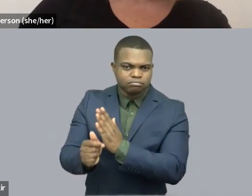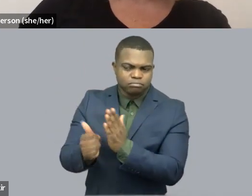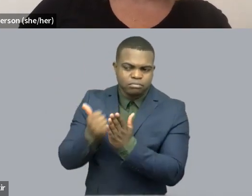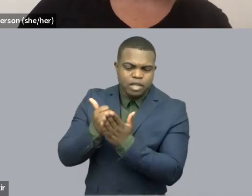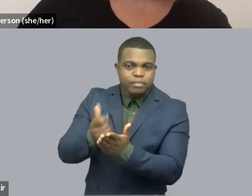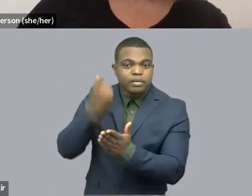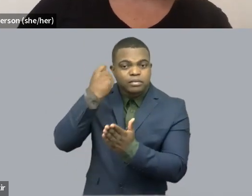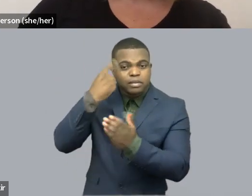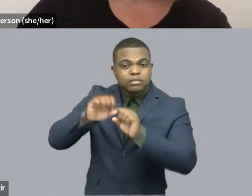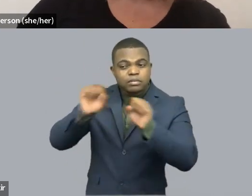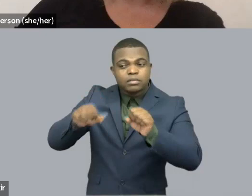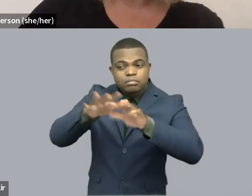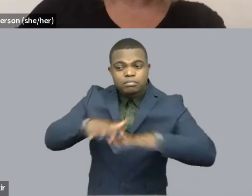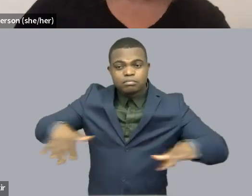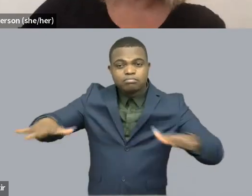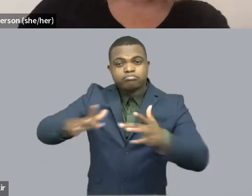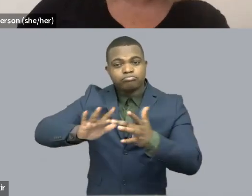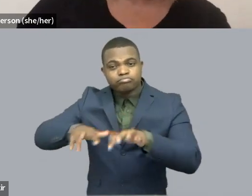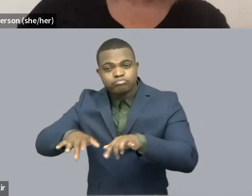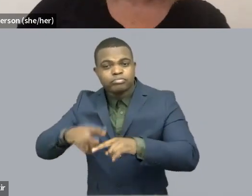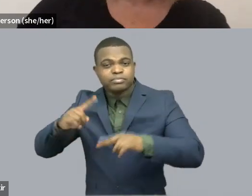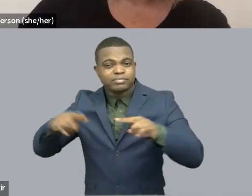Barbara, I'm just yes, jump in, Matt.